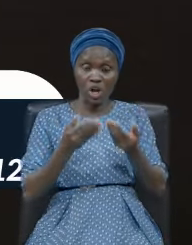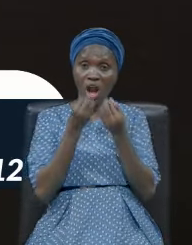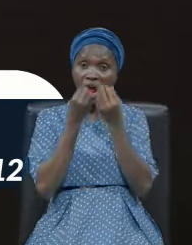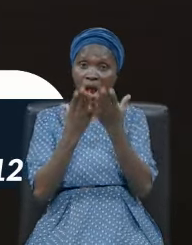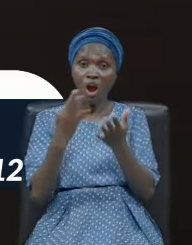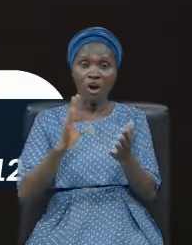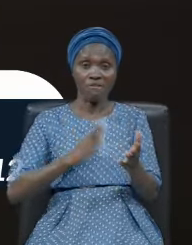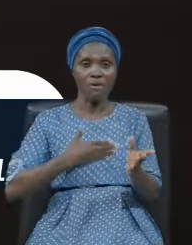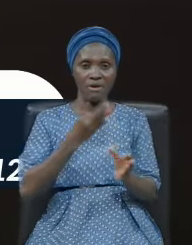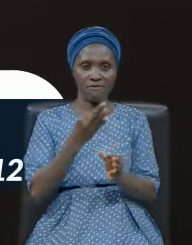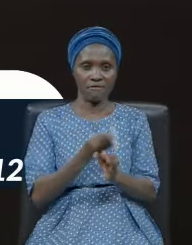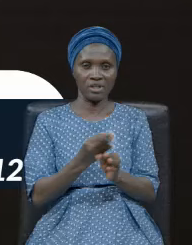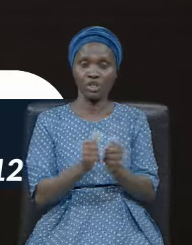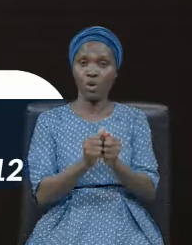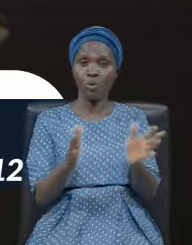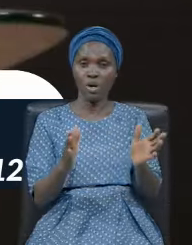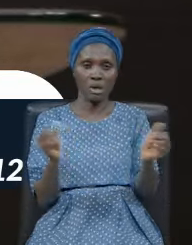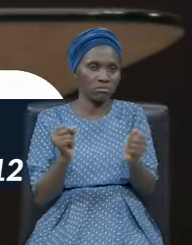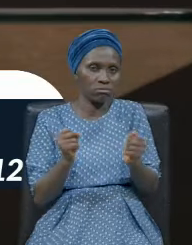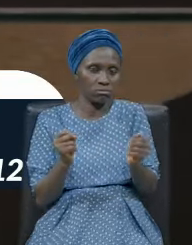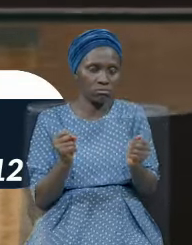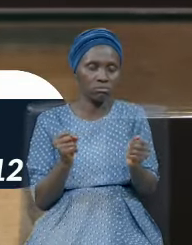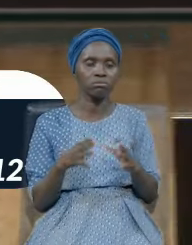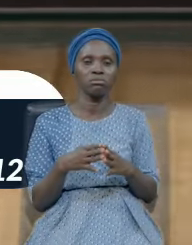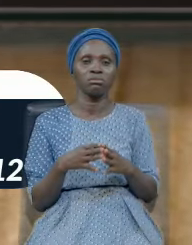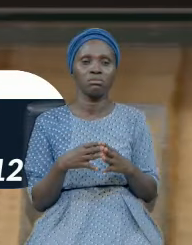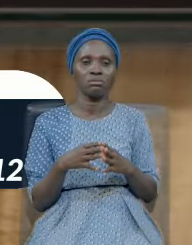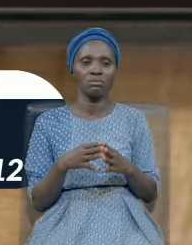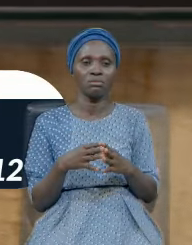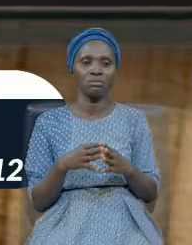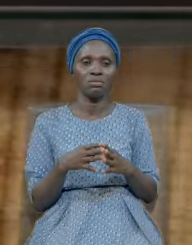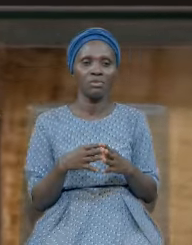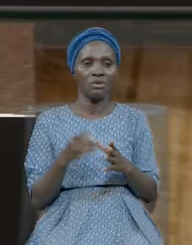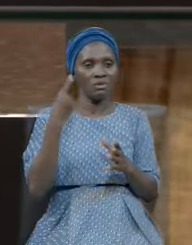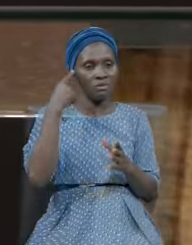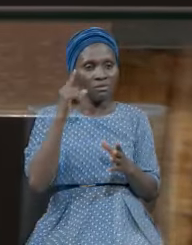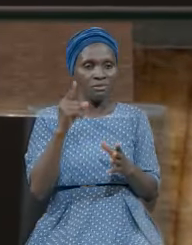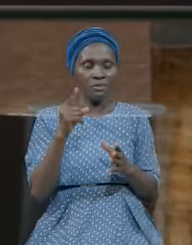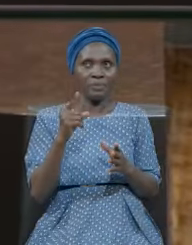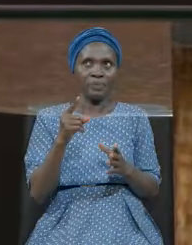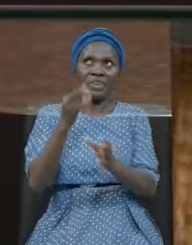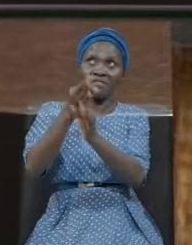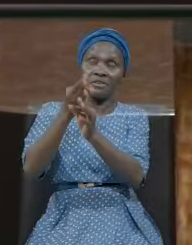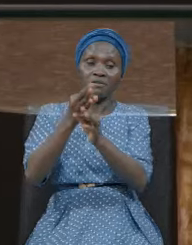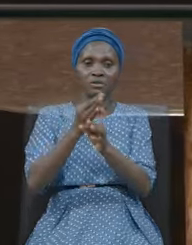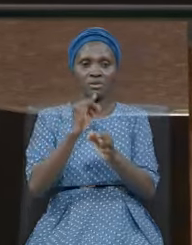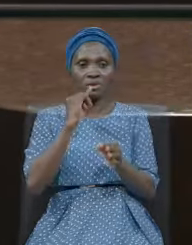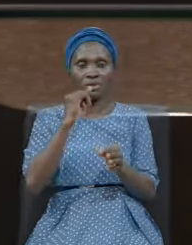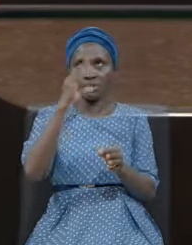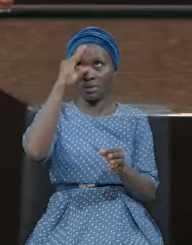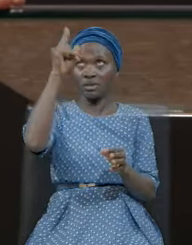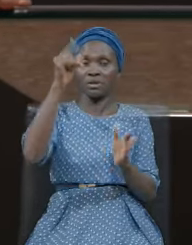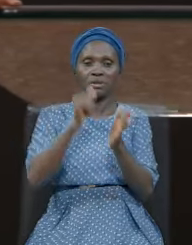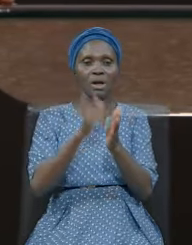he is faithful that promised. He is faithful,